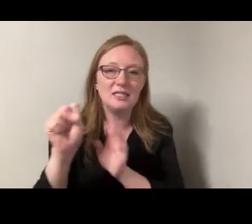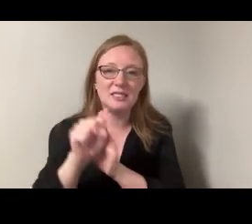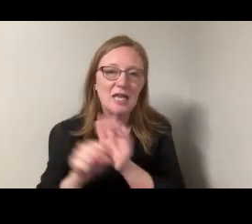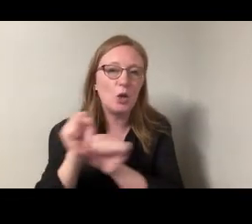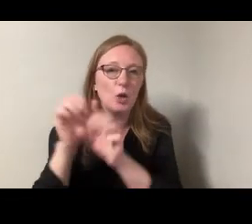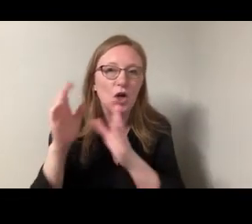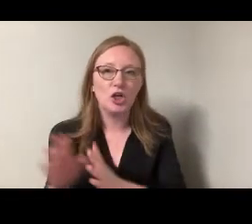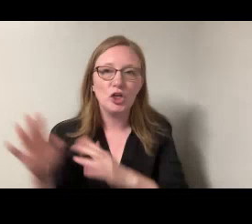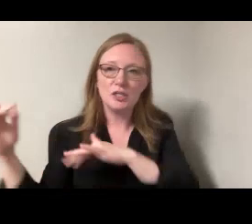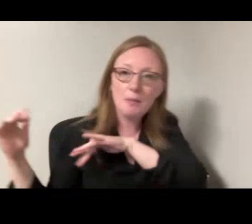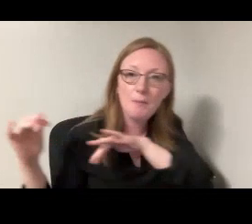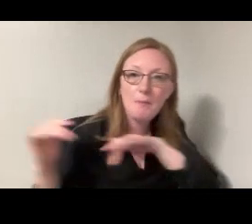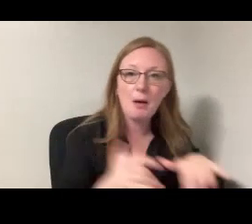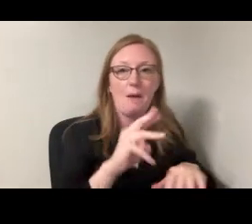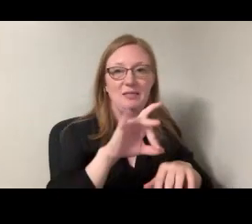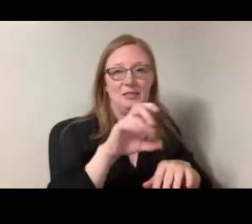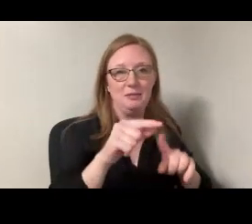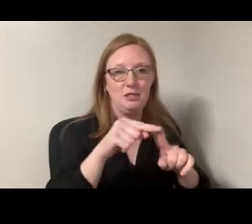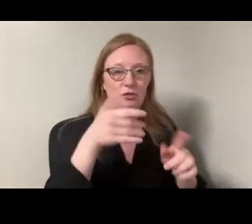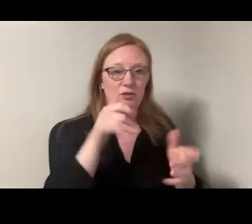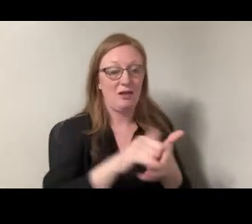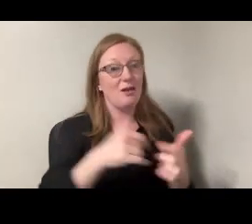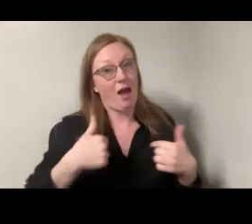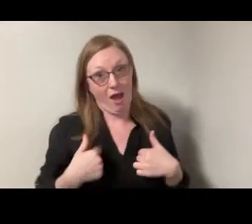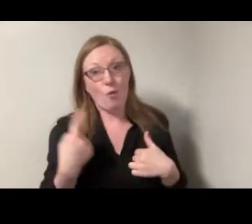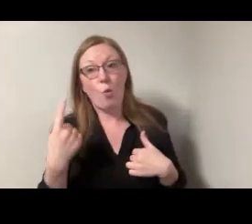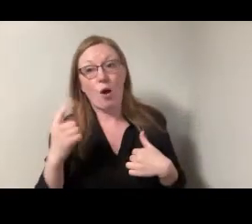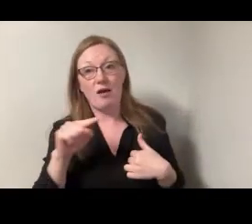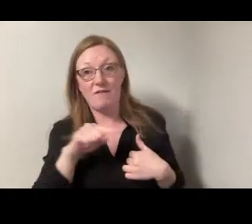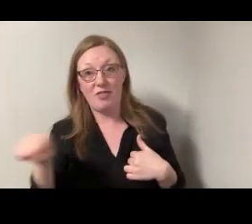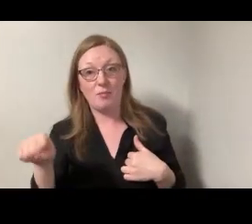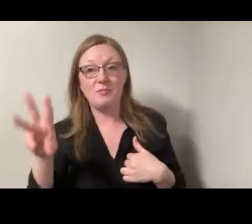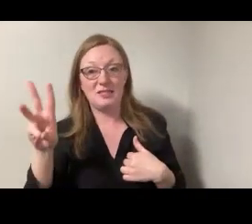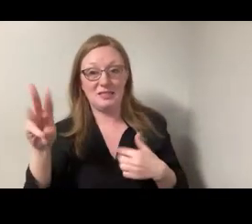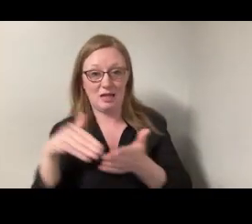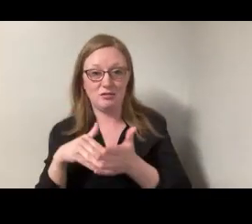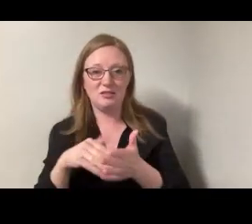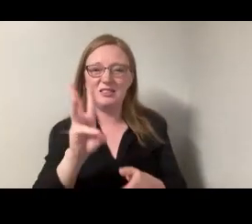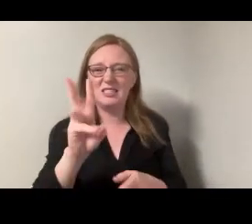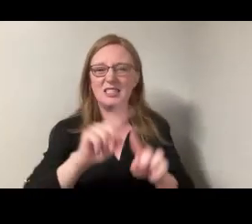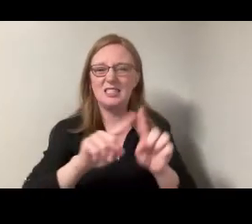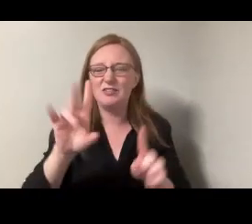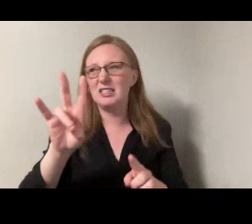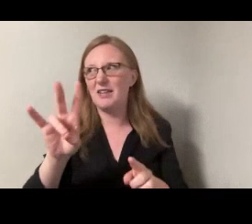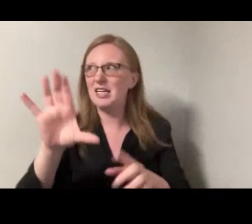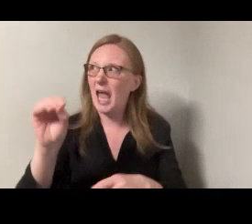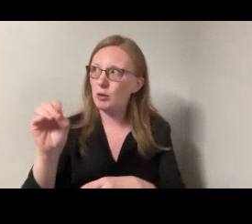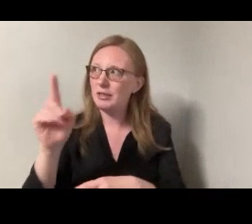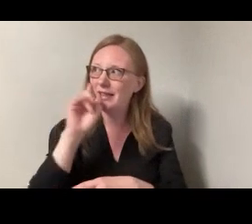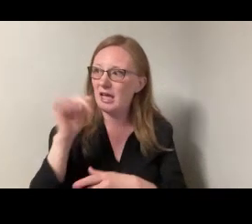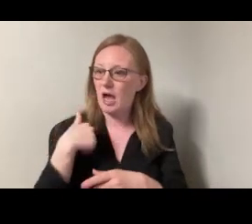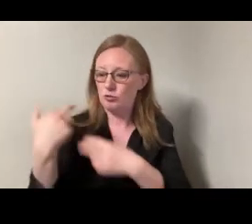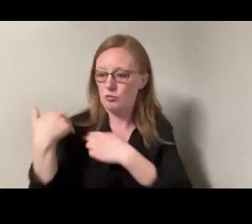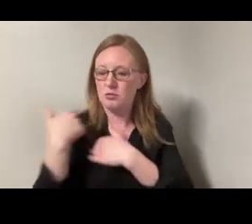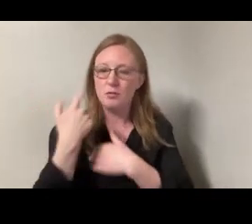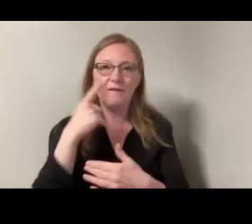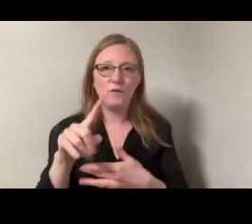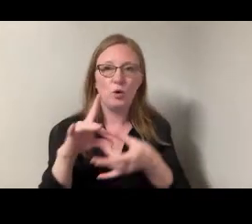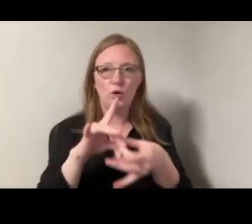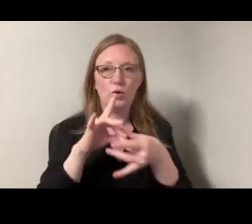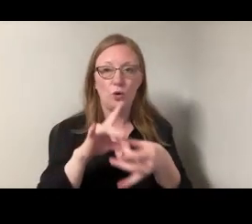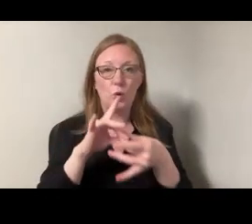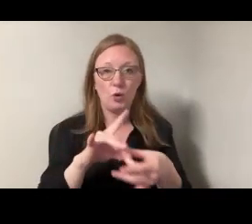into southern Mississippi after Katrina. I was one of them. For the 6 southern counties, I was responsible for coordinating the